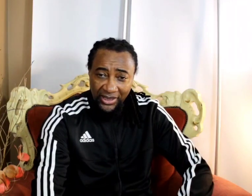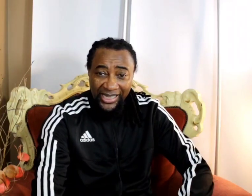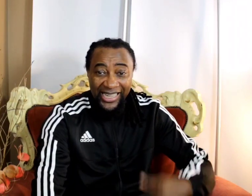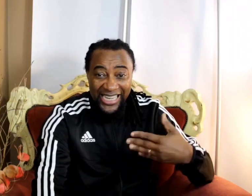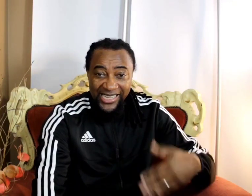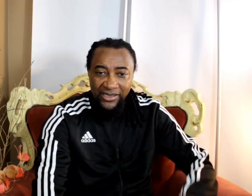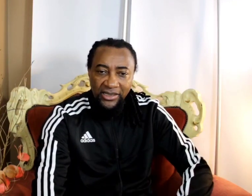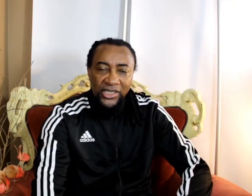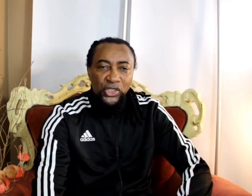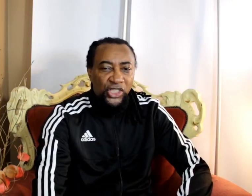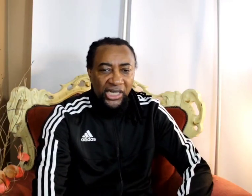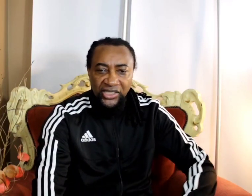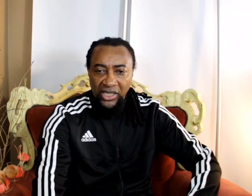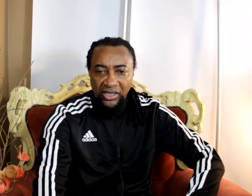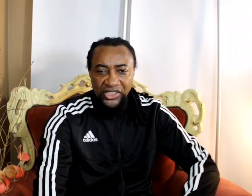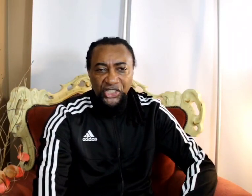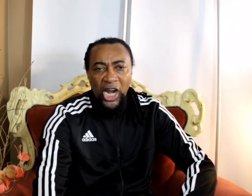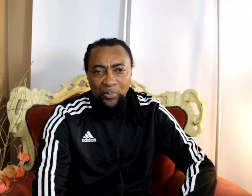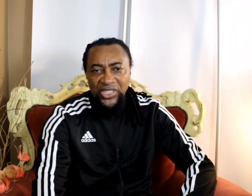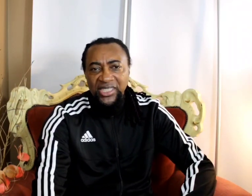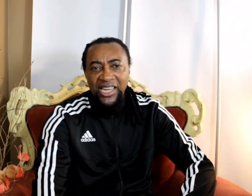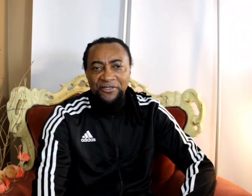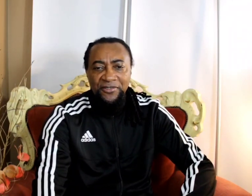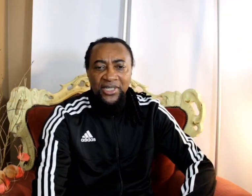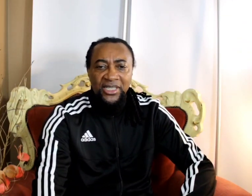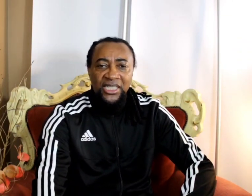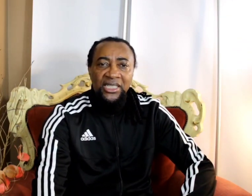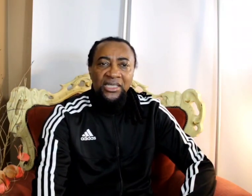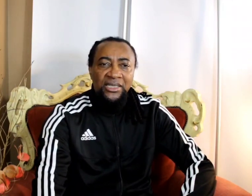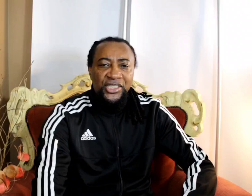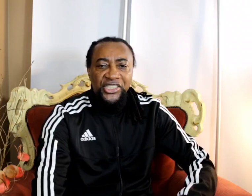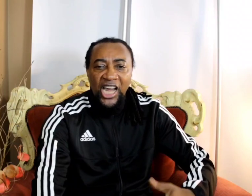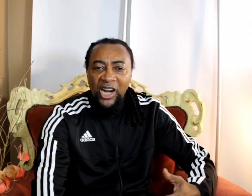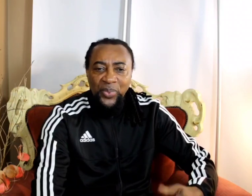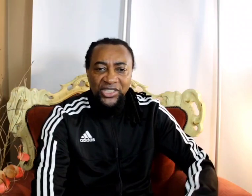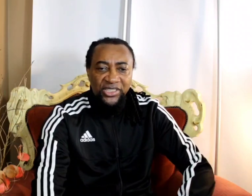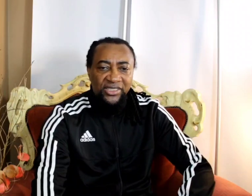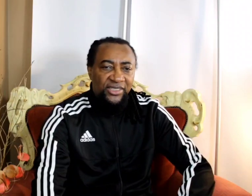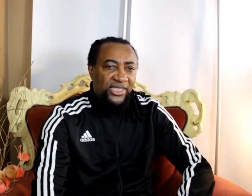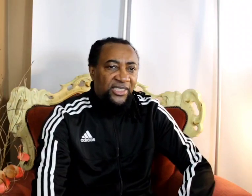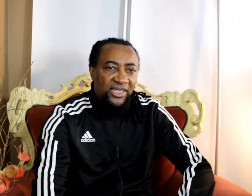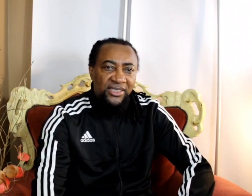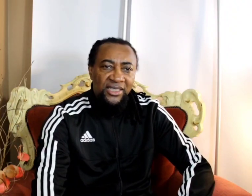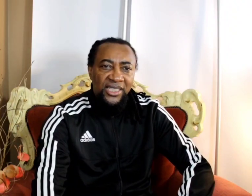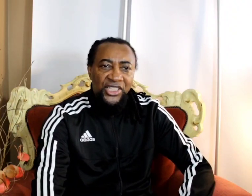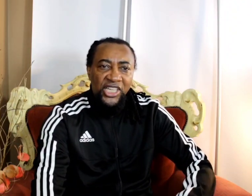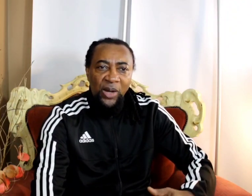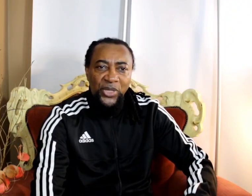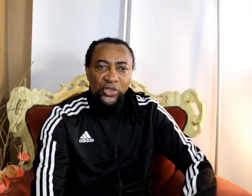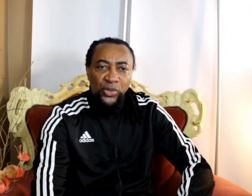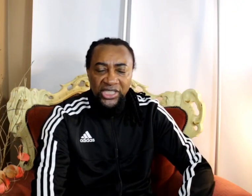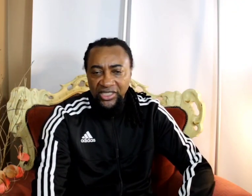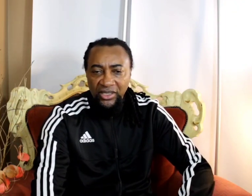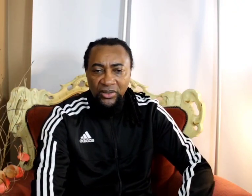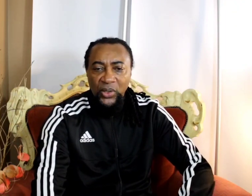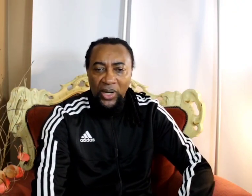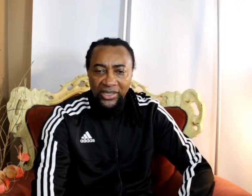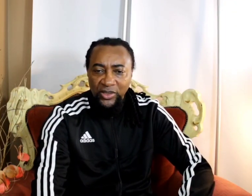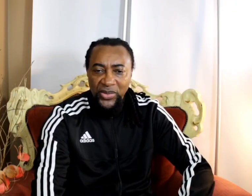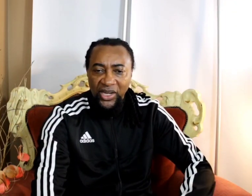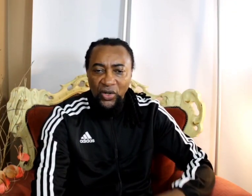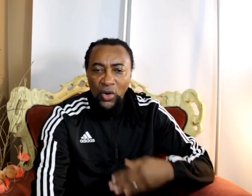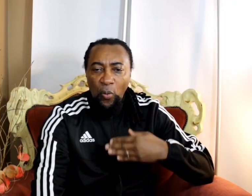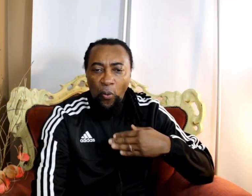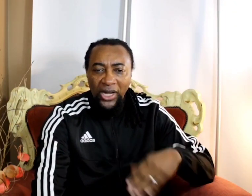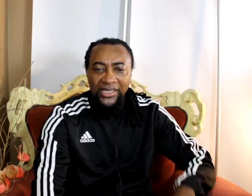Colonialization. Clean, no chaka chaka, sharpest knife, sharpest scissors, sharpest razor